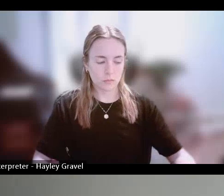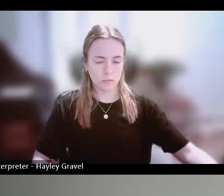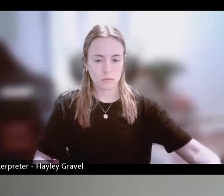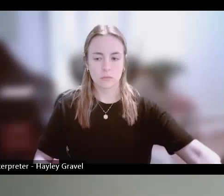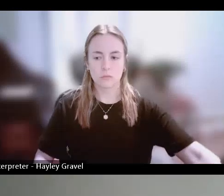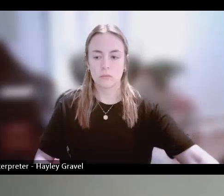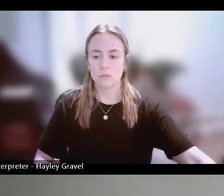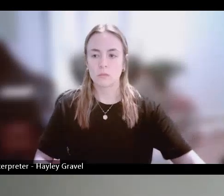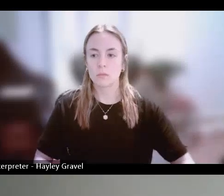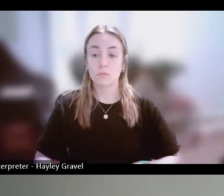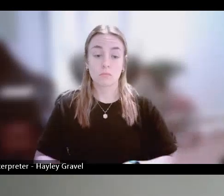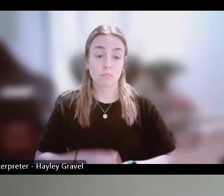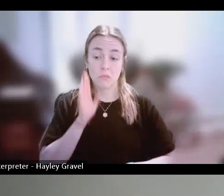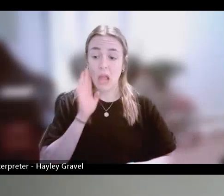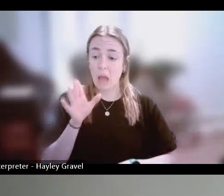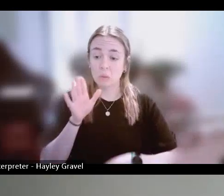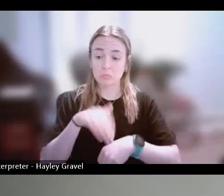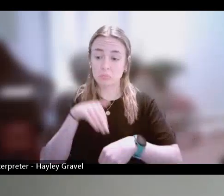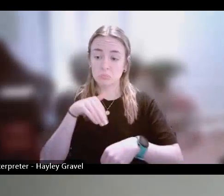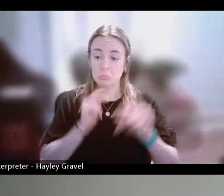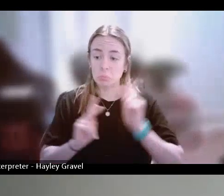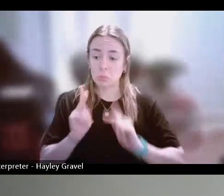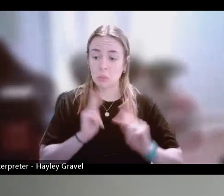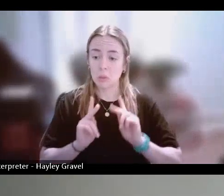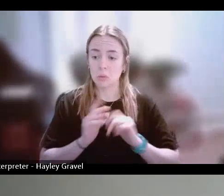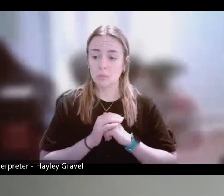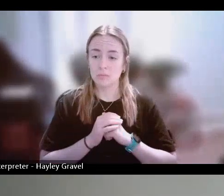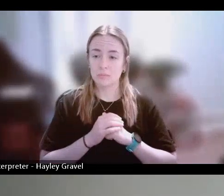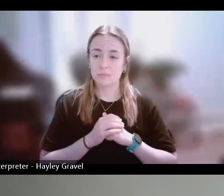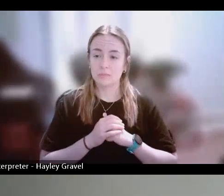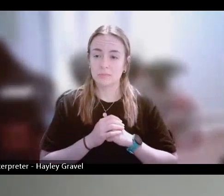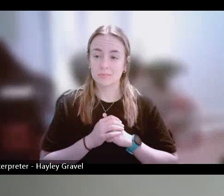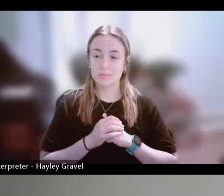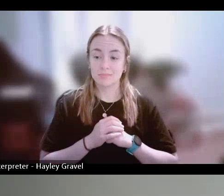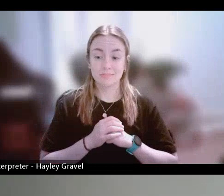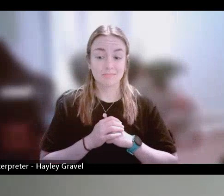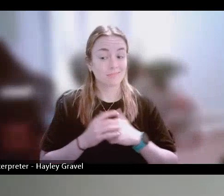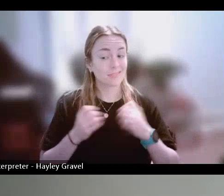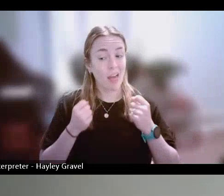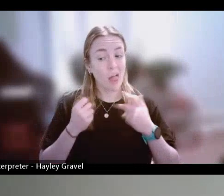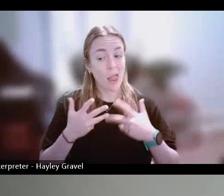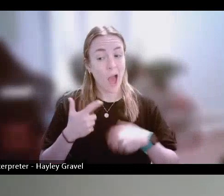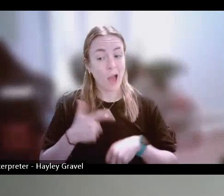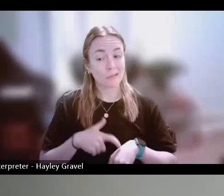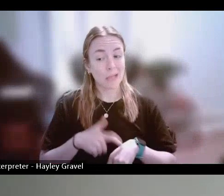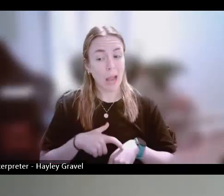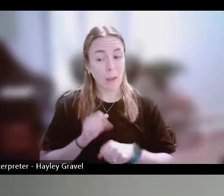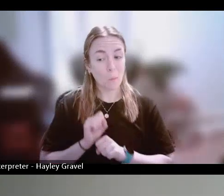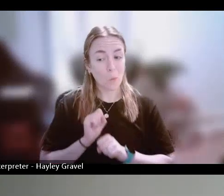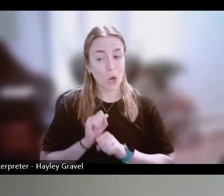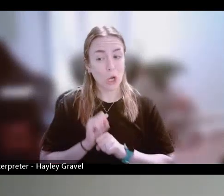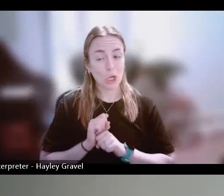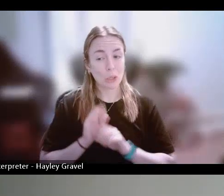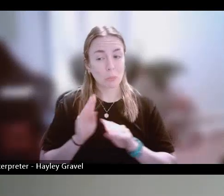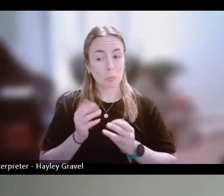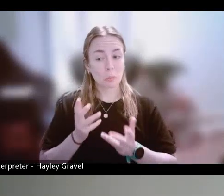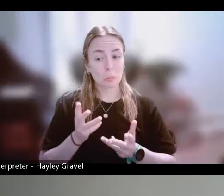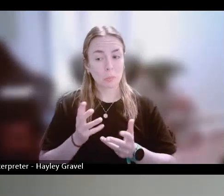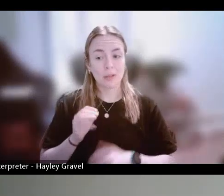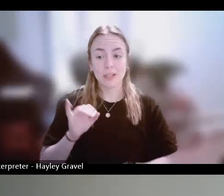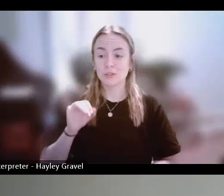Or I can call on someone. Because they're giving you a lot of time to do this work. I can go. Thank